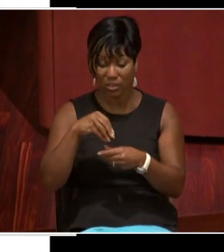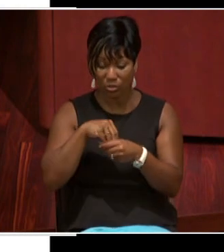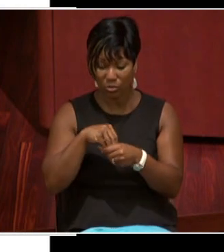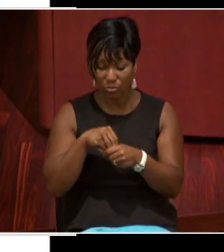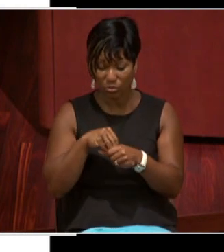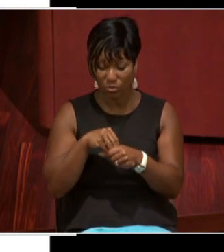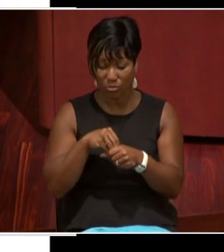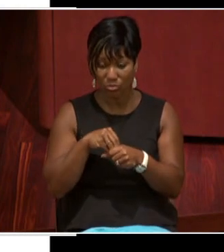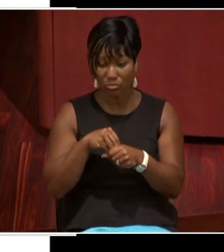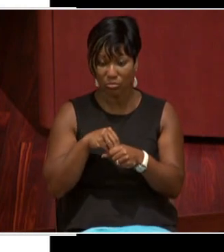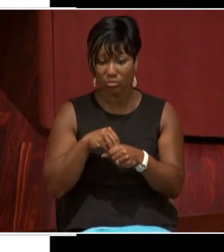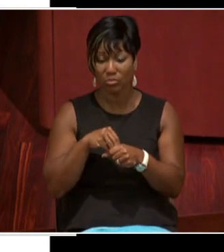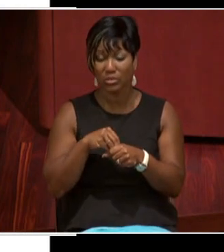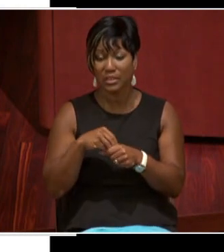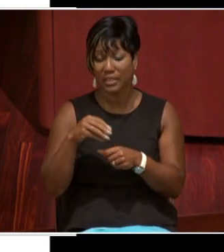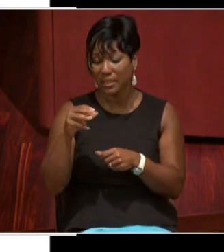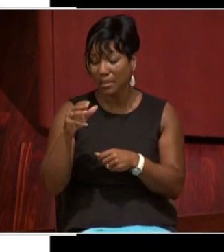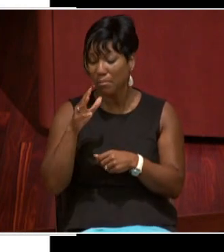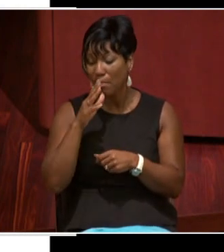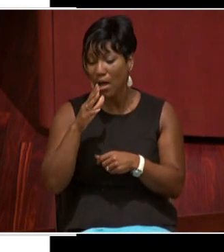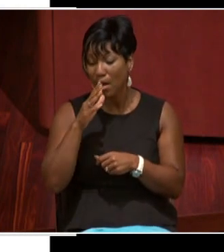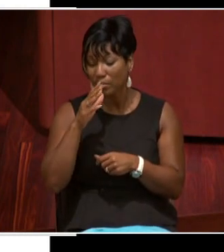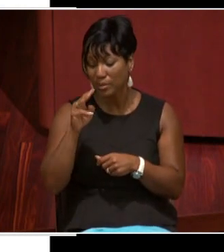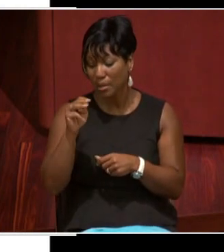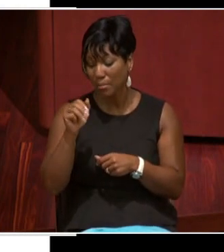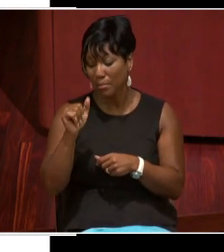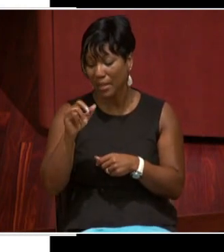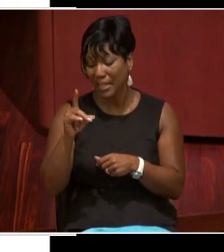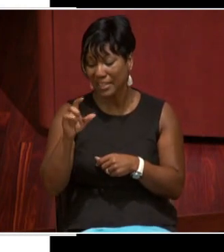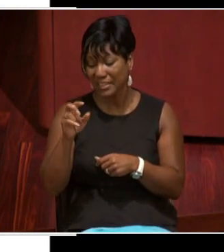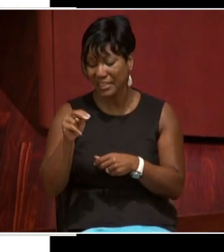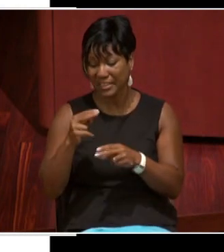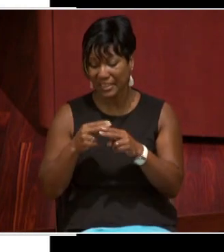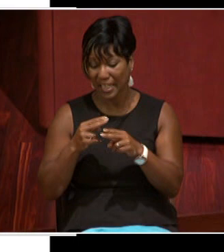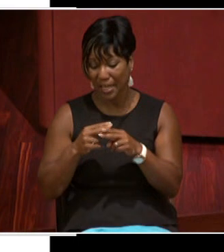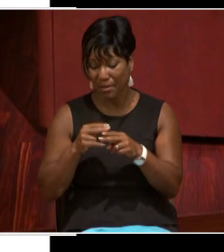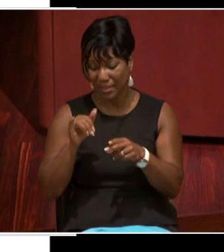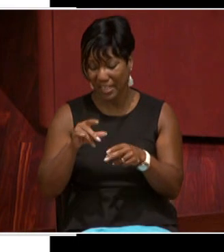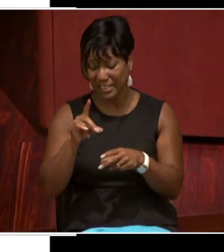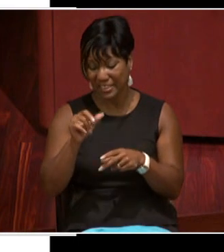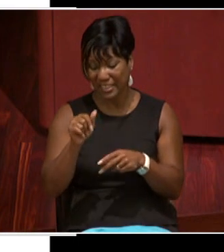includes the maiden name of her mother, which is Davidson.